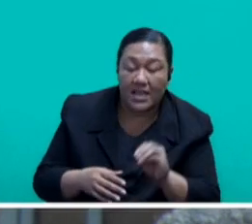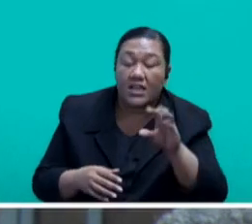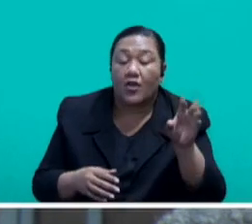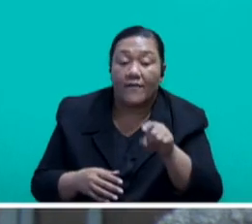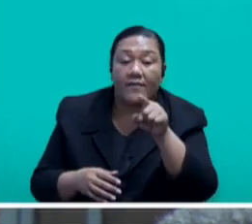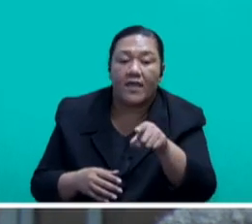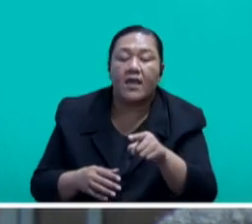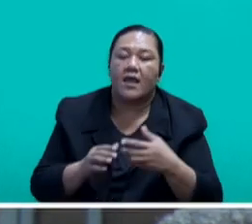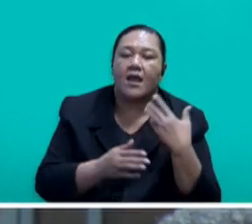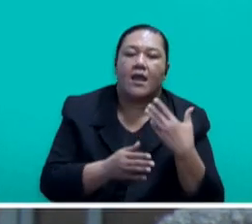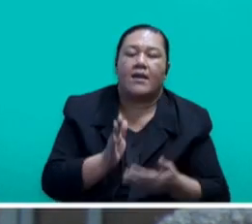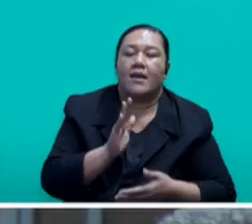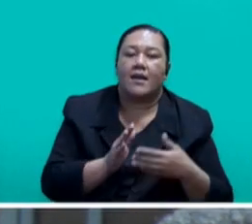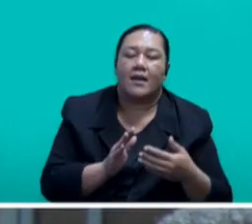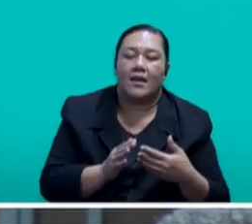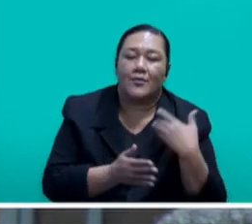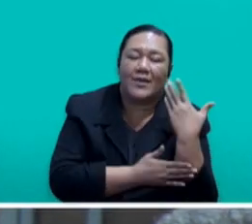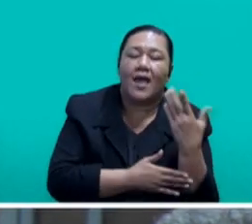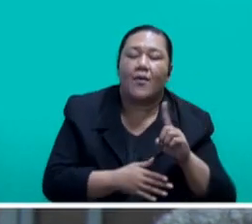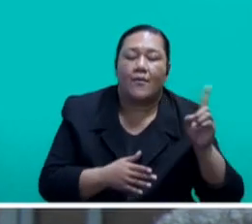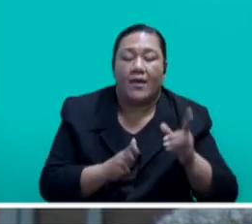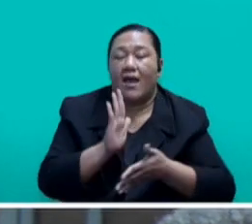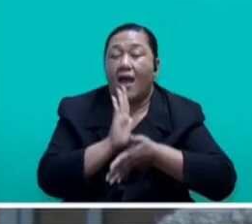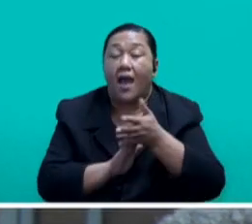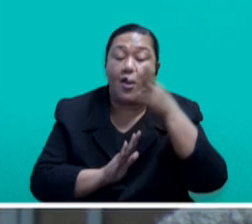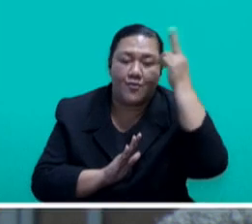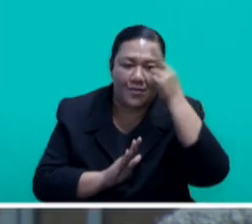source. This is equivalent to